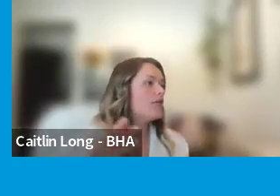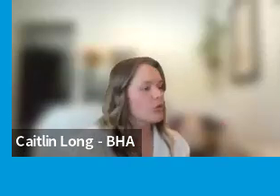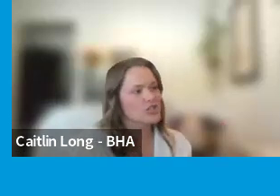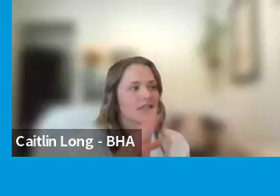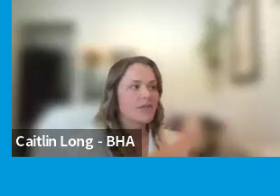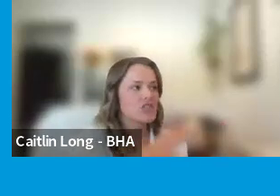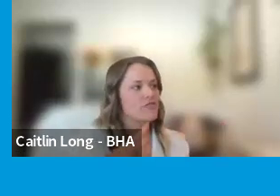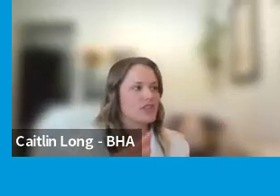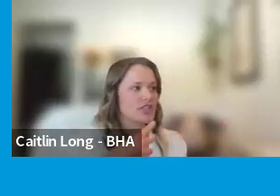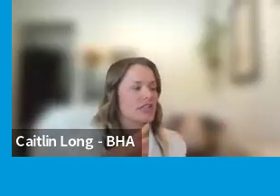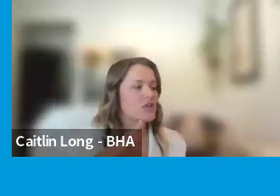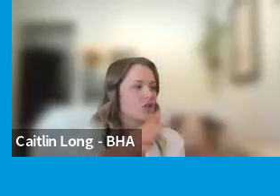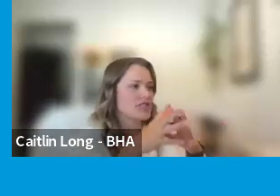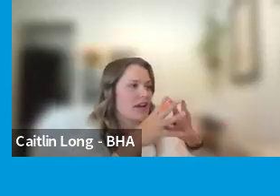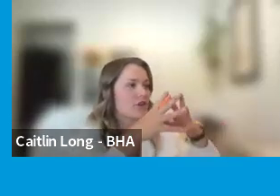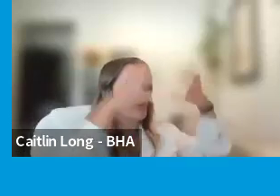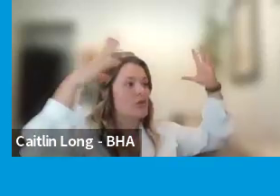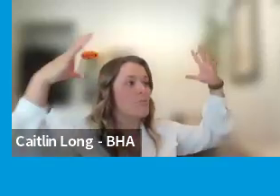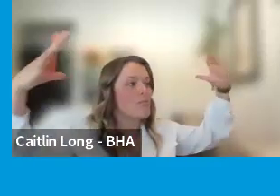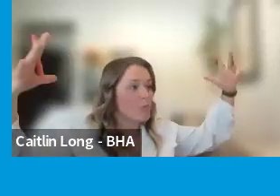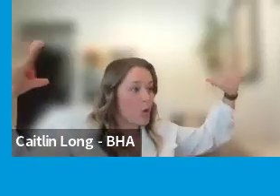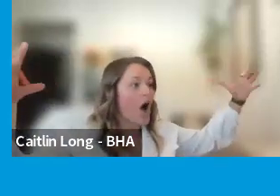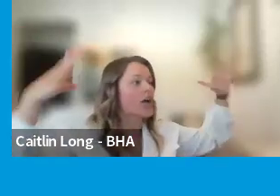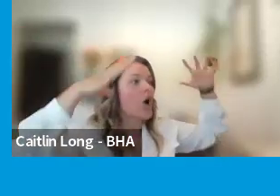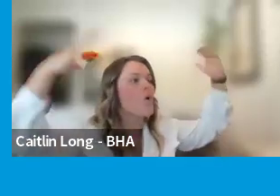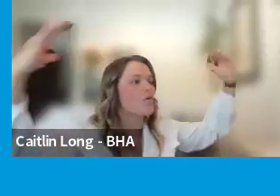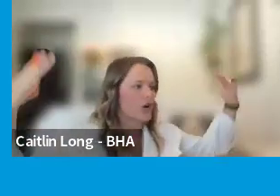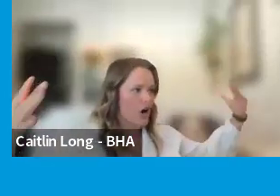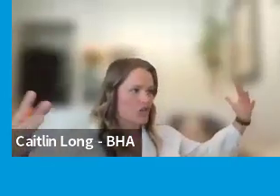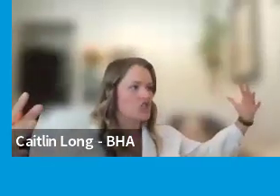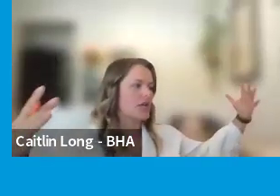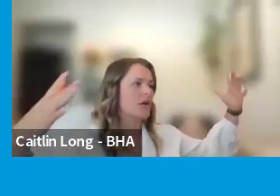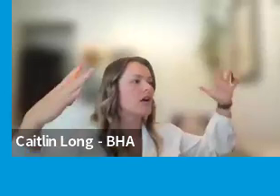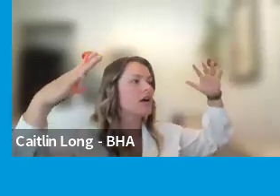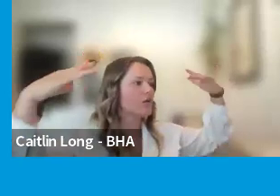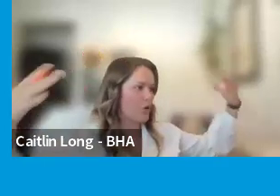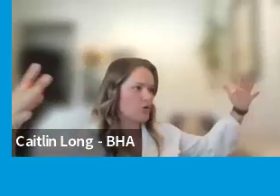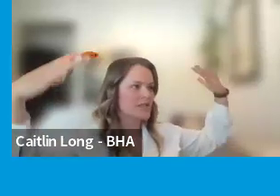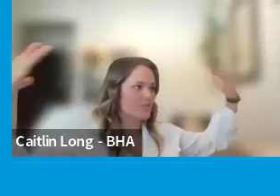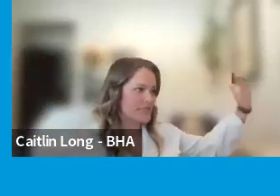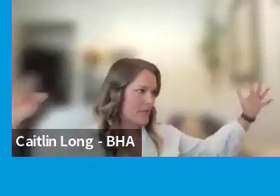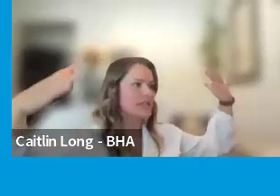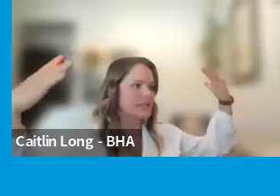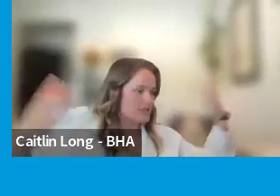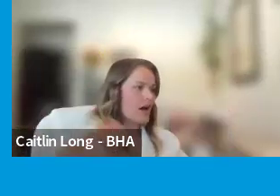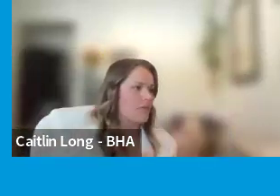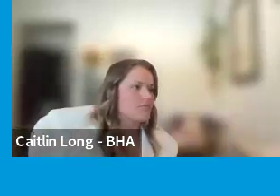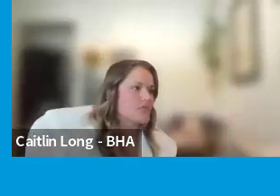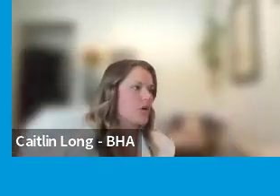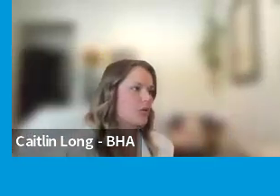report. But for just the mission and vision, those are just kind of going to be broad, overarching goals and